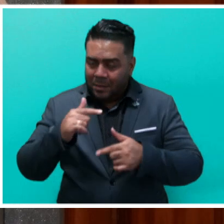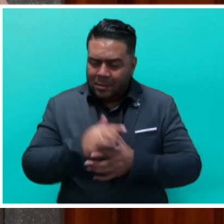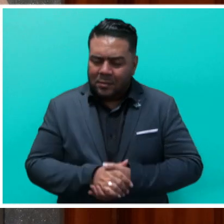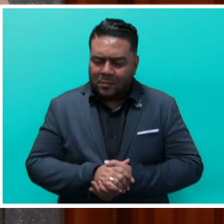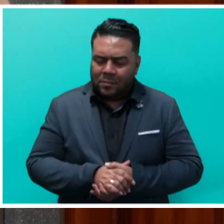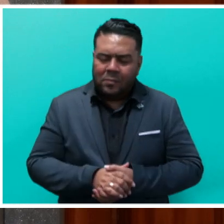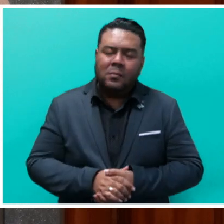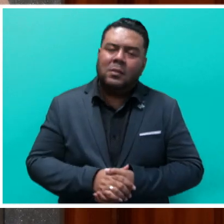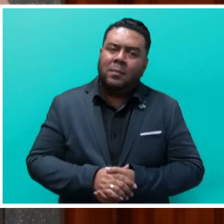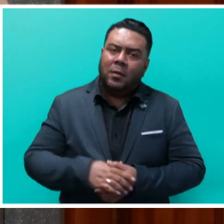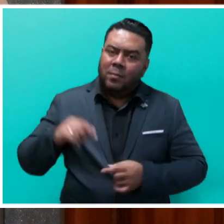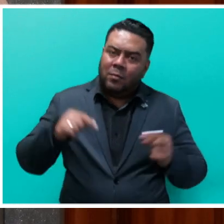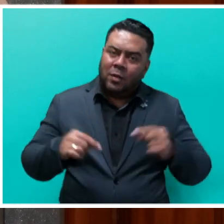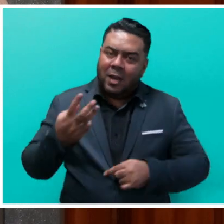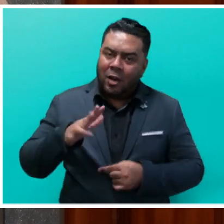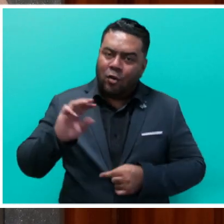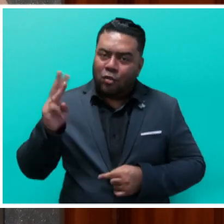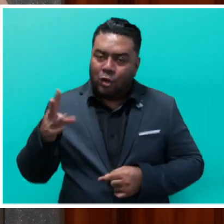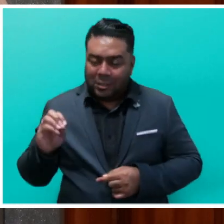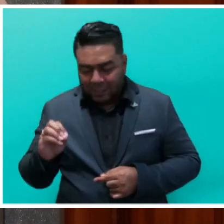776,081, mangrove